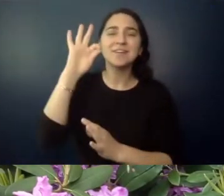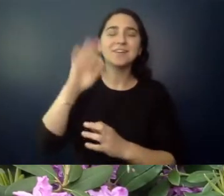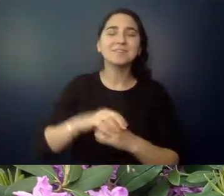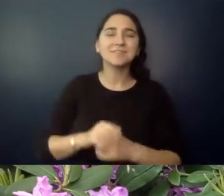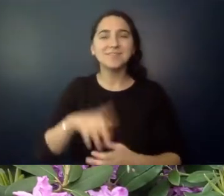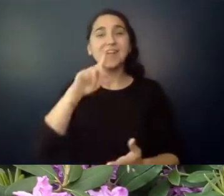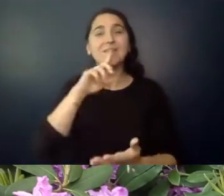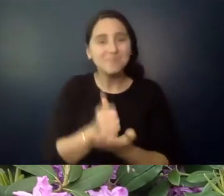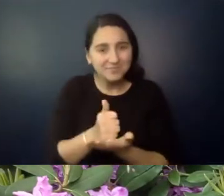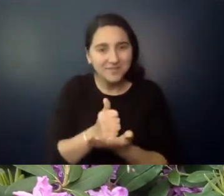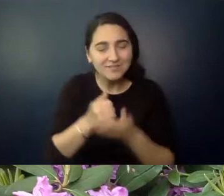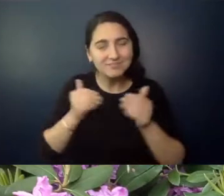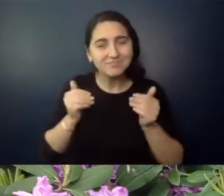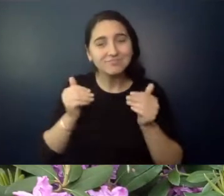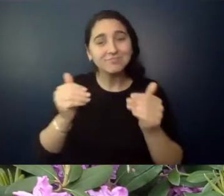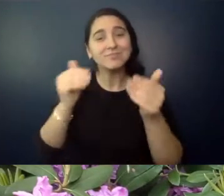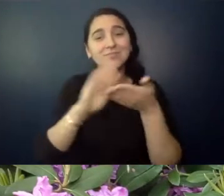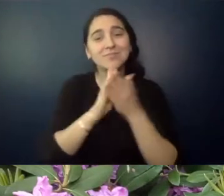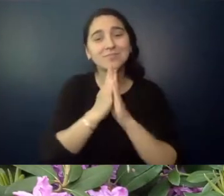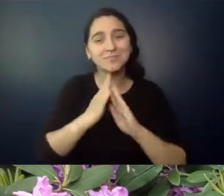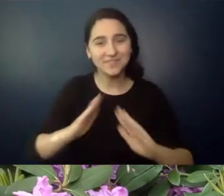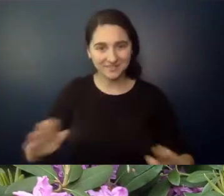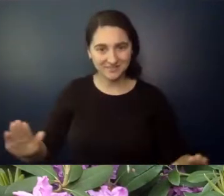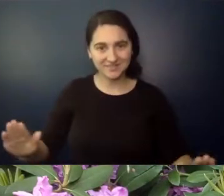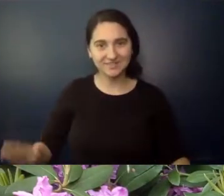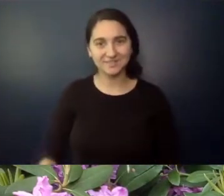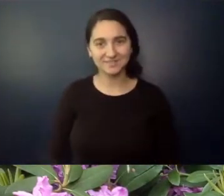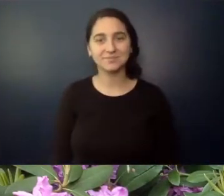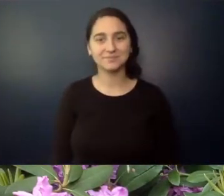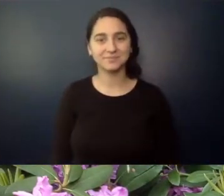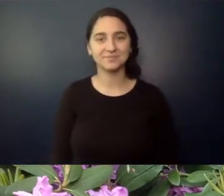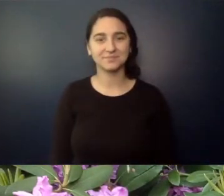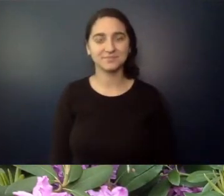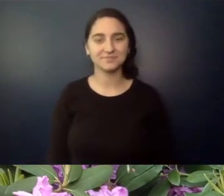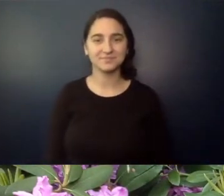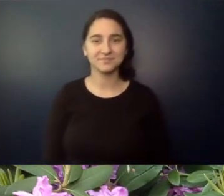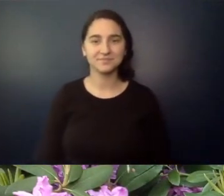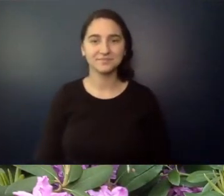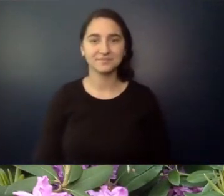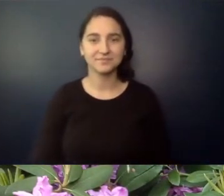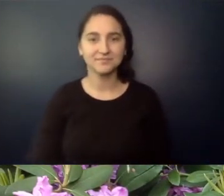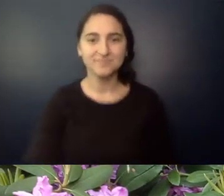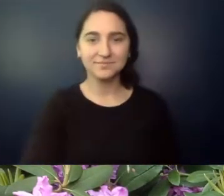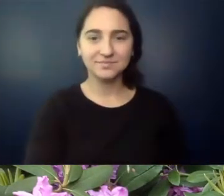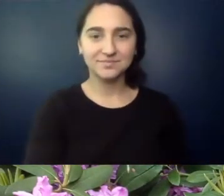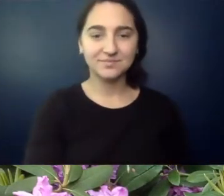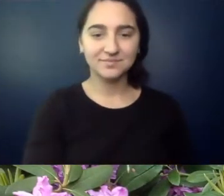Amen, and go in peace.